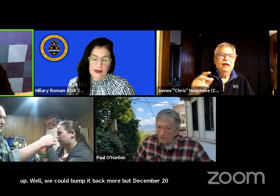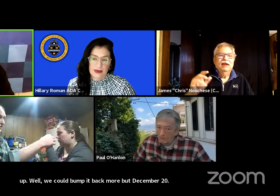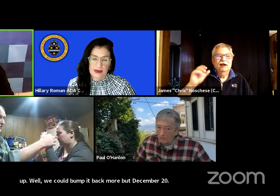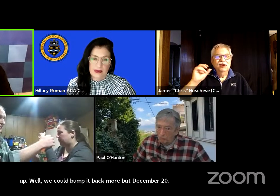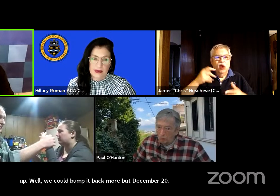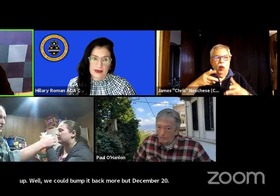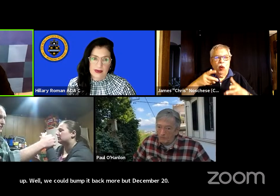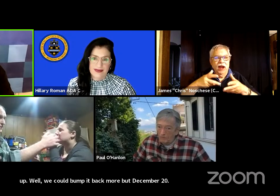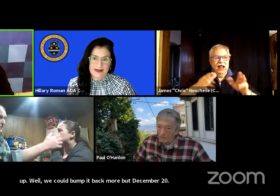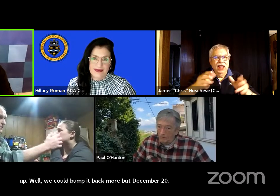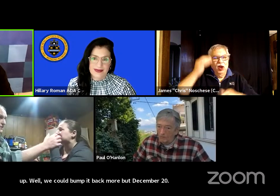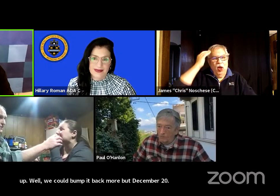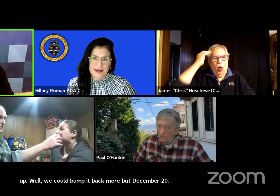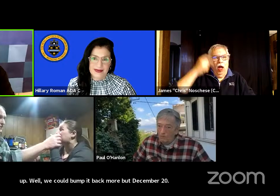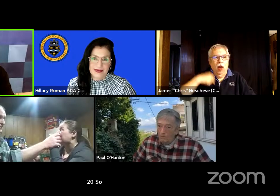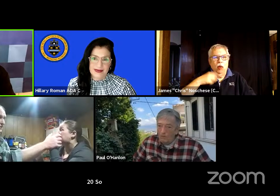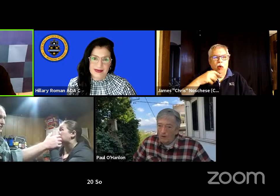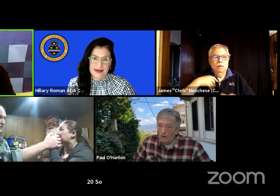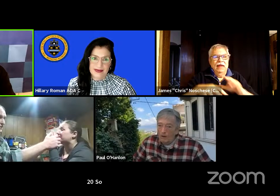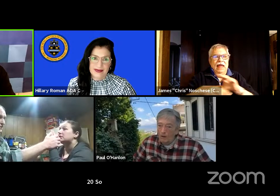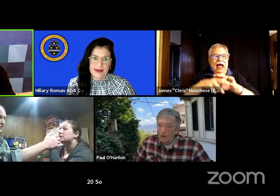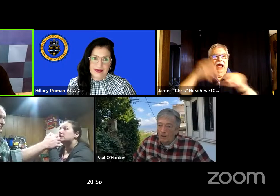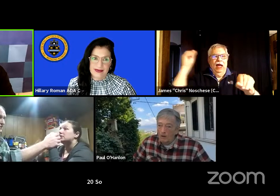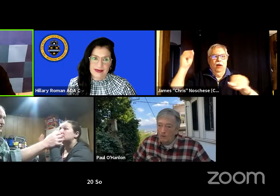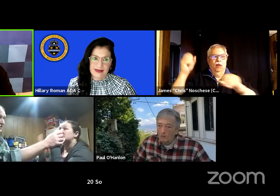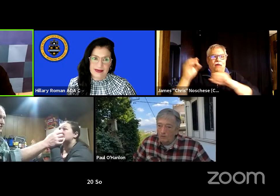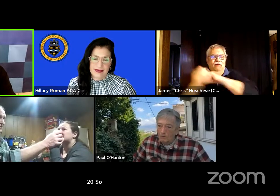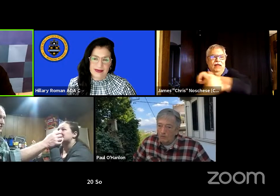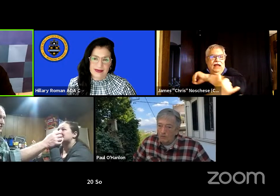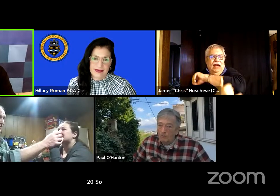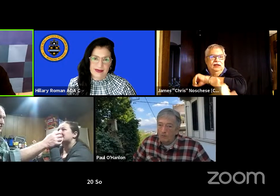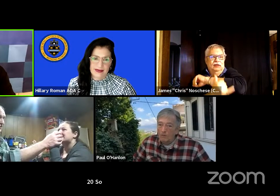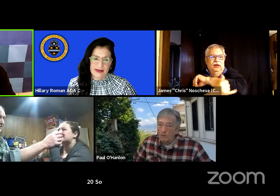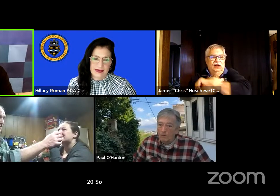Chris says, all righty then. So